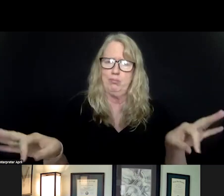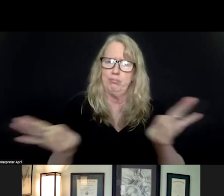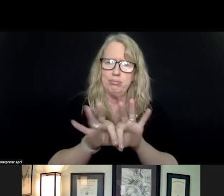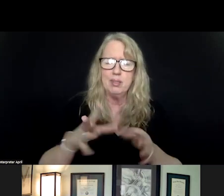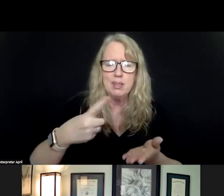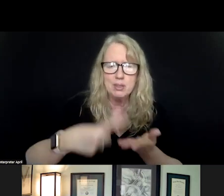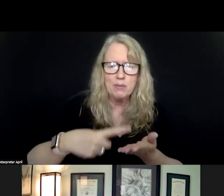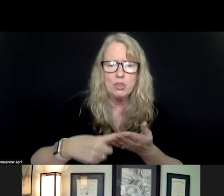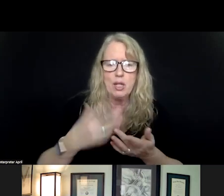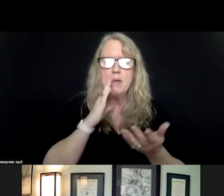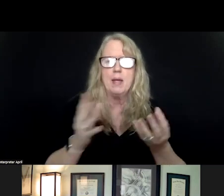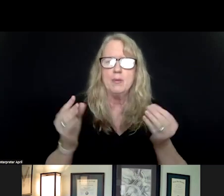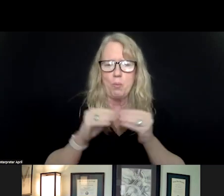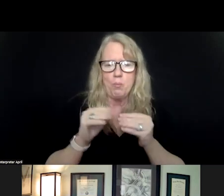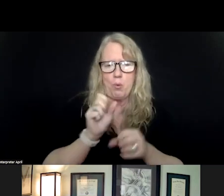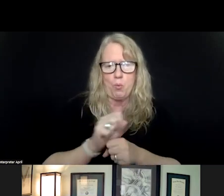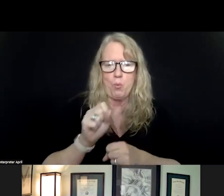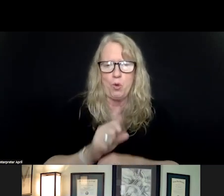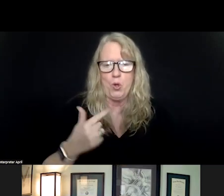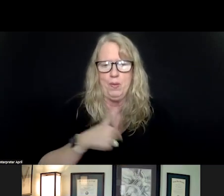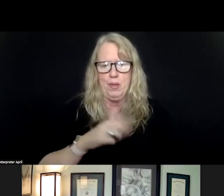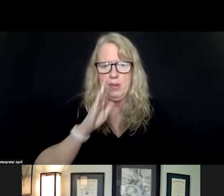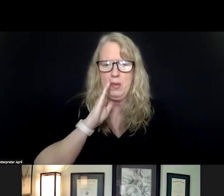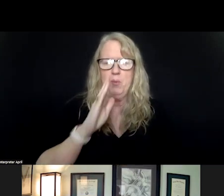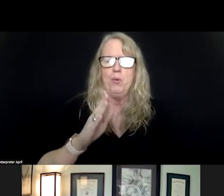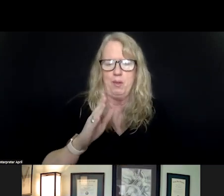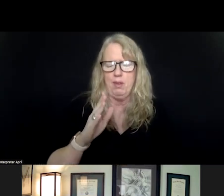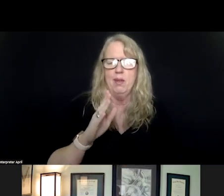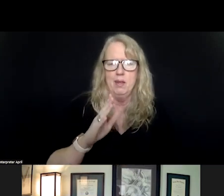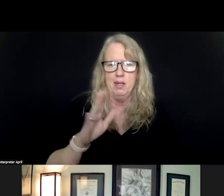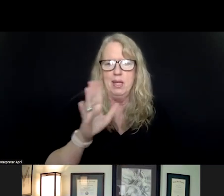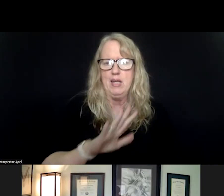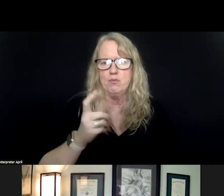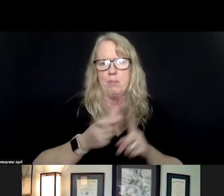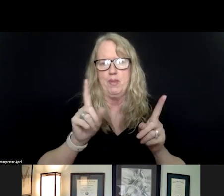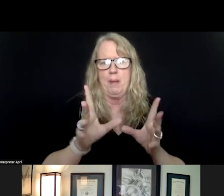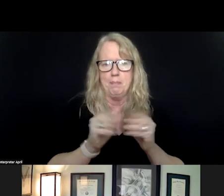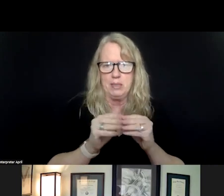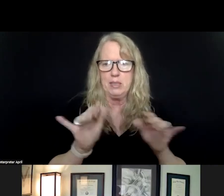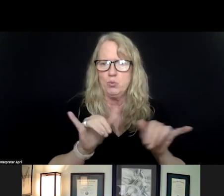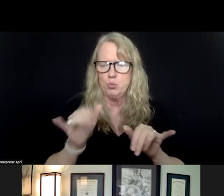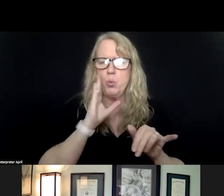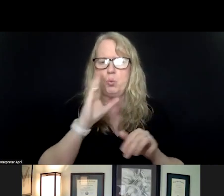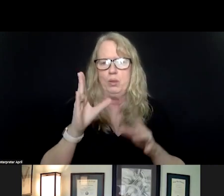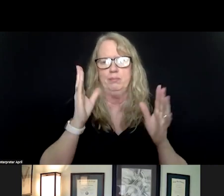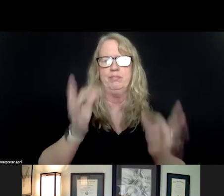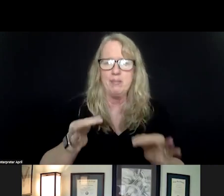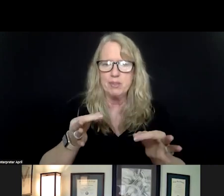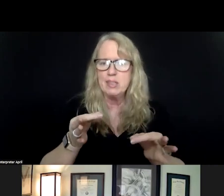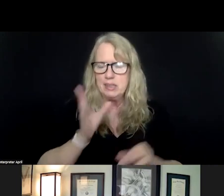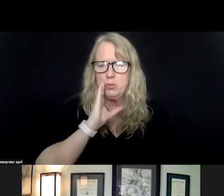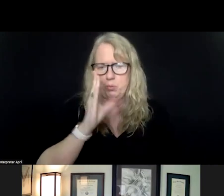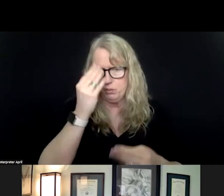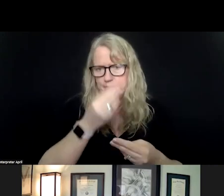and then a lot more work that will be coming out of that convening as well, which will be keeping you all in the loop